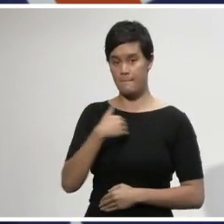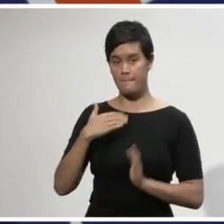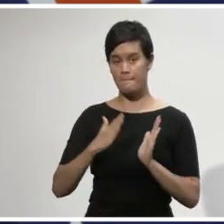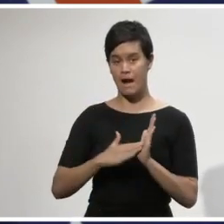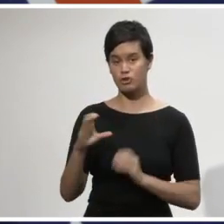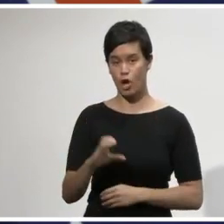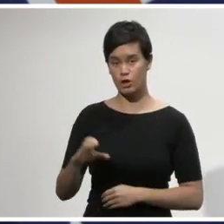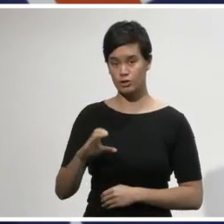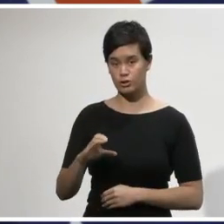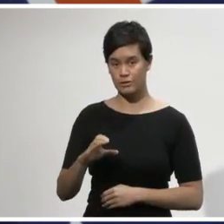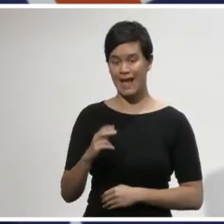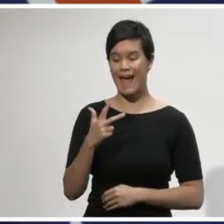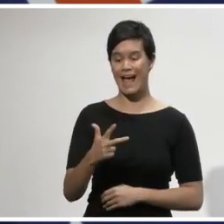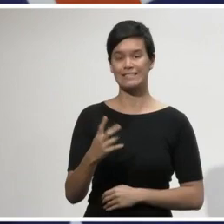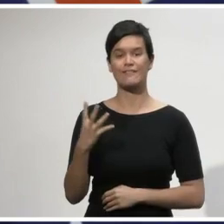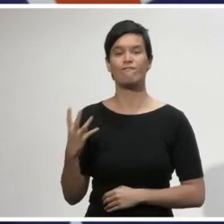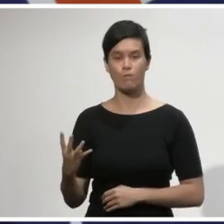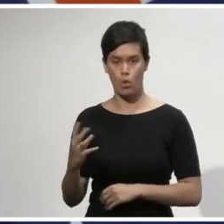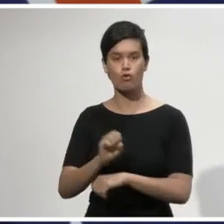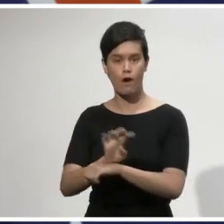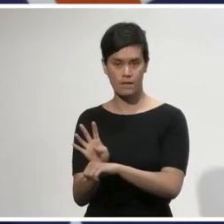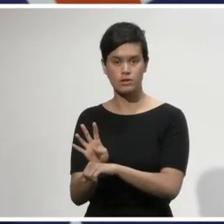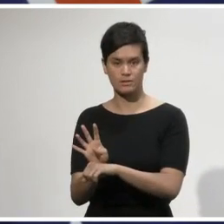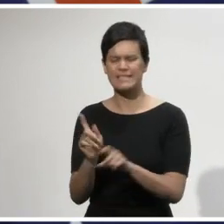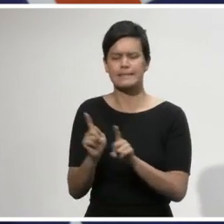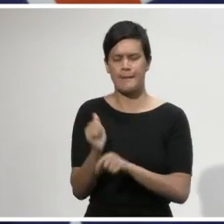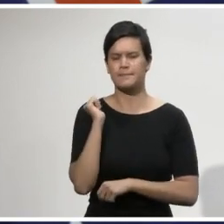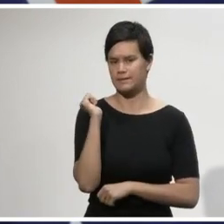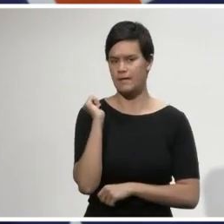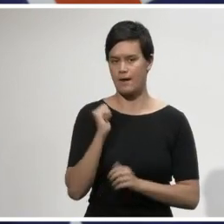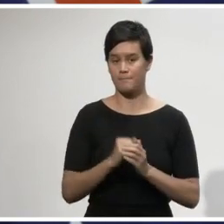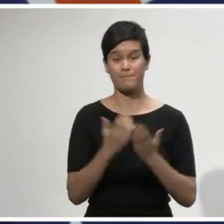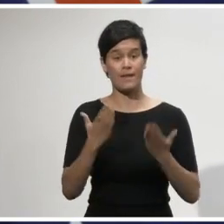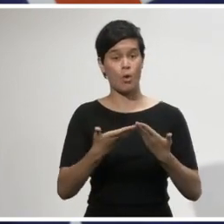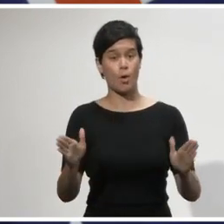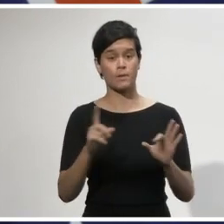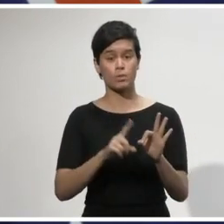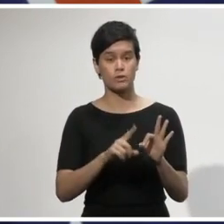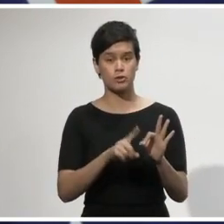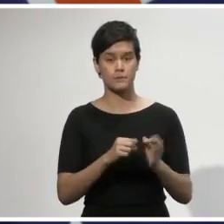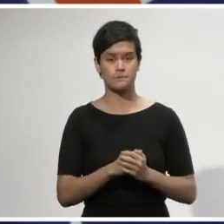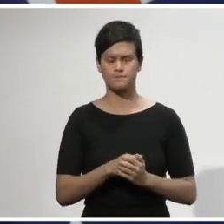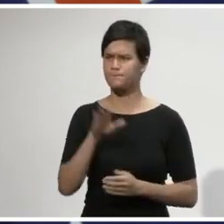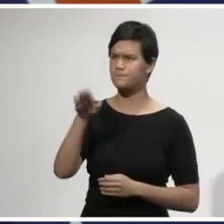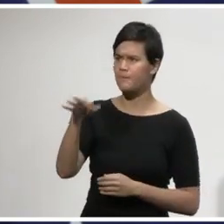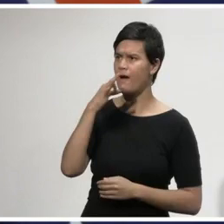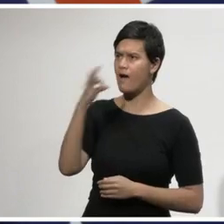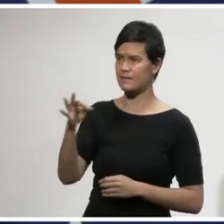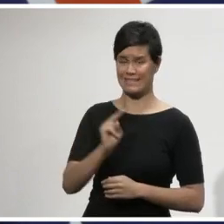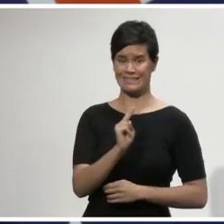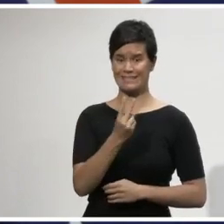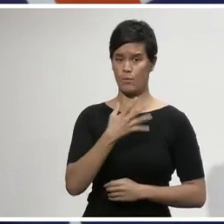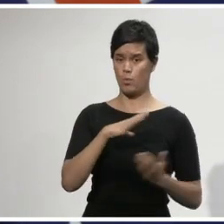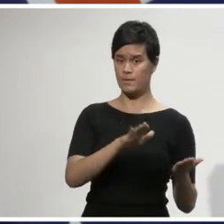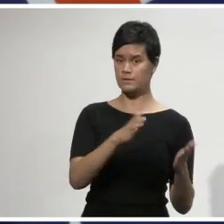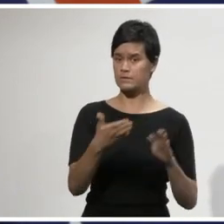84, which is also no change. Thank you, I'm happy to take questions. What were the underlying conditions of the illness of the woman who died?